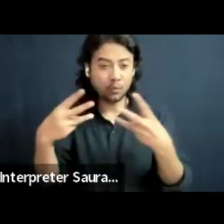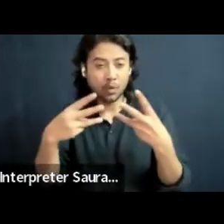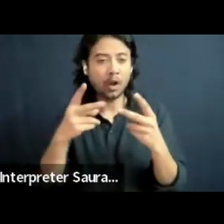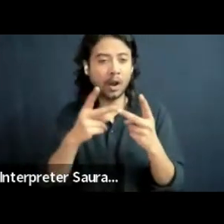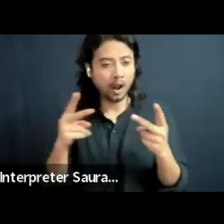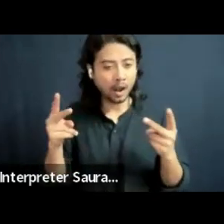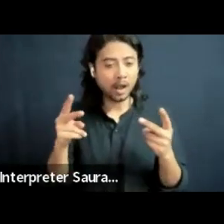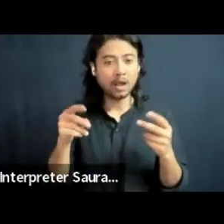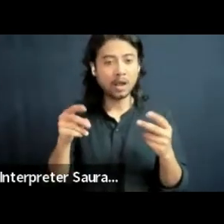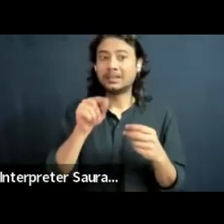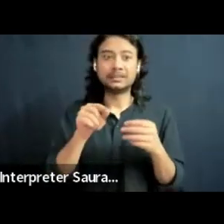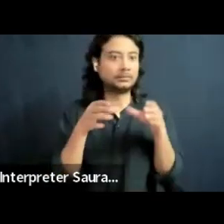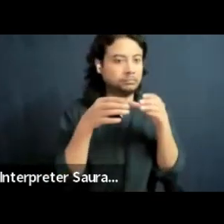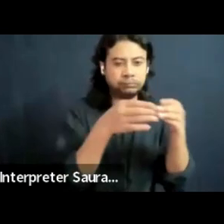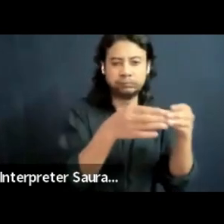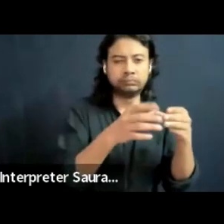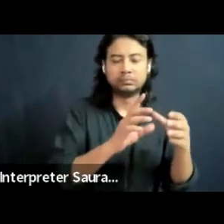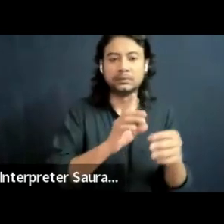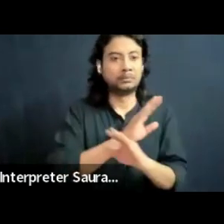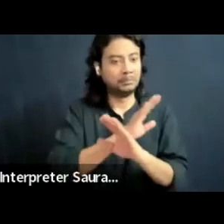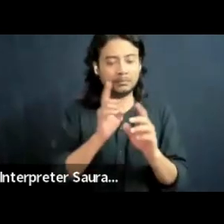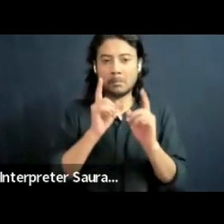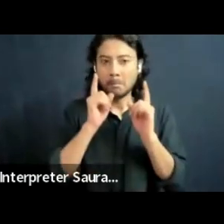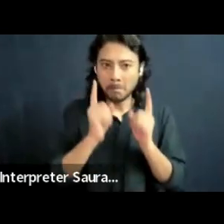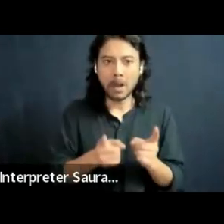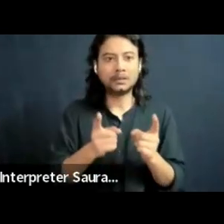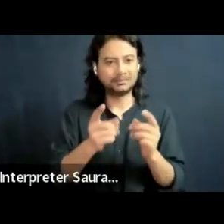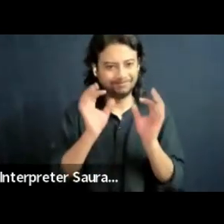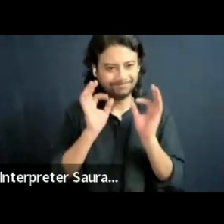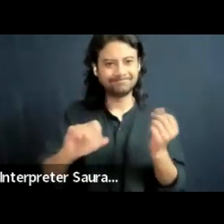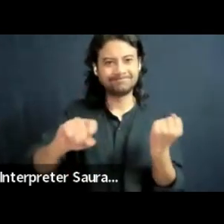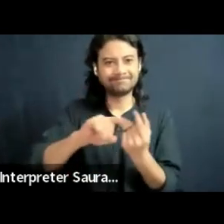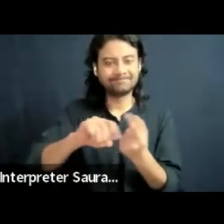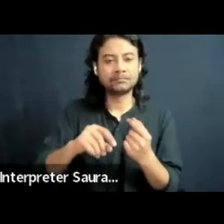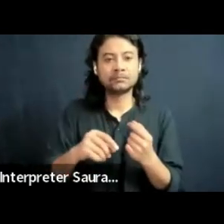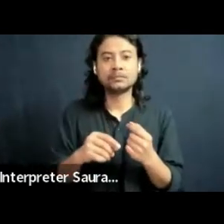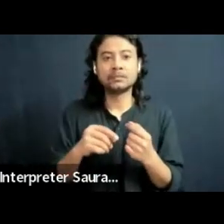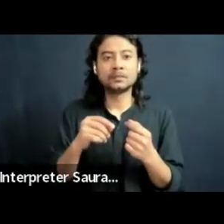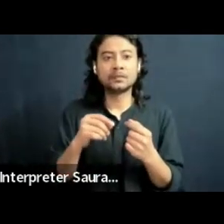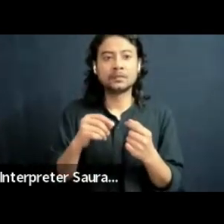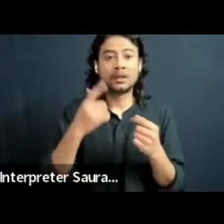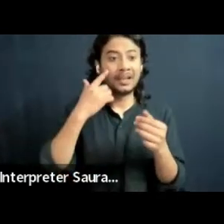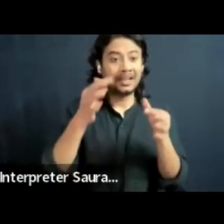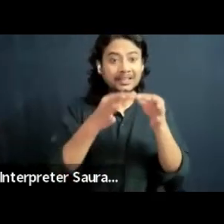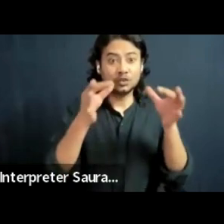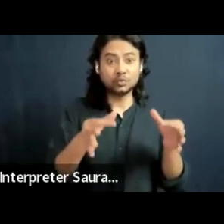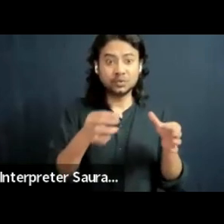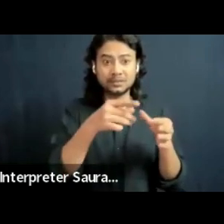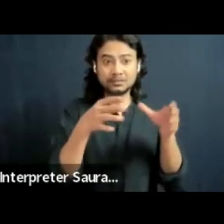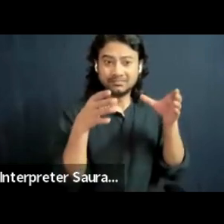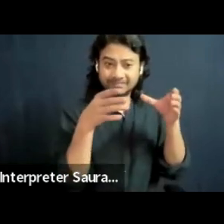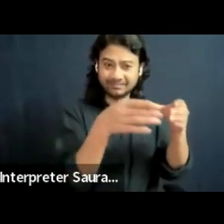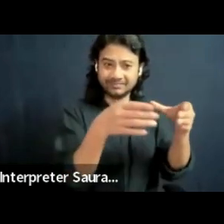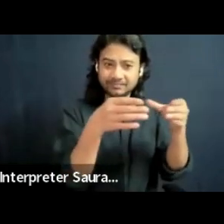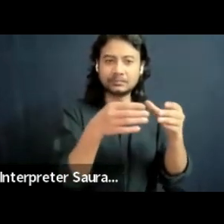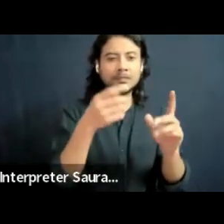of violence against persons with disabilities. It talks about ending new placements in institutions and refraining